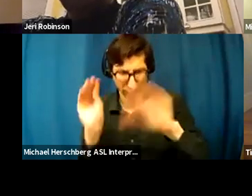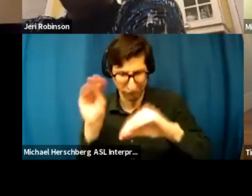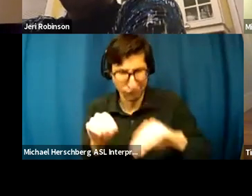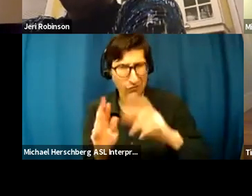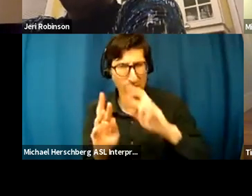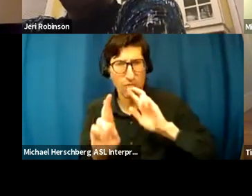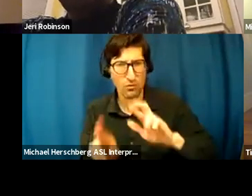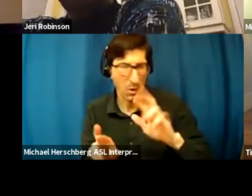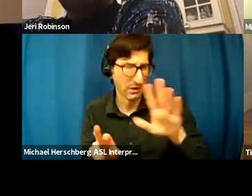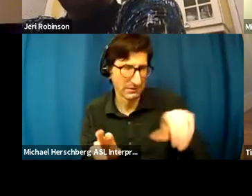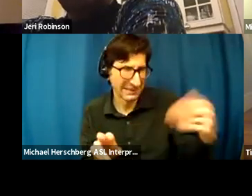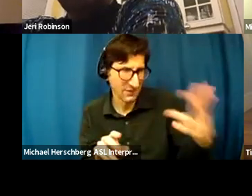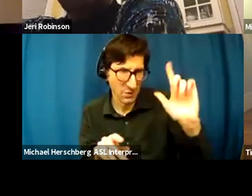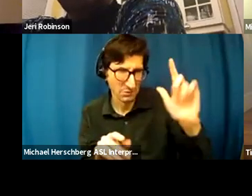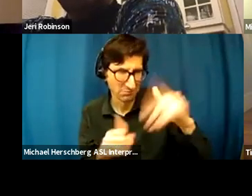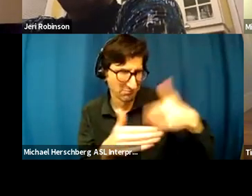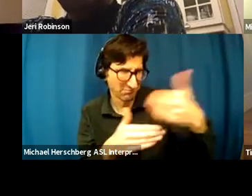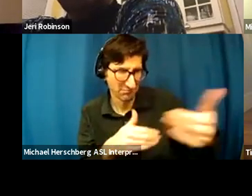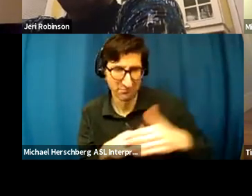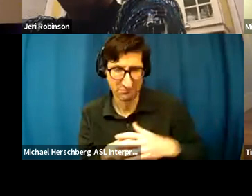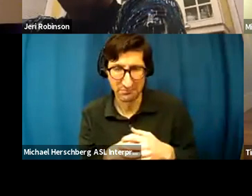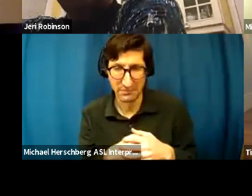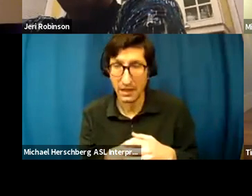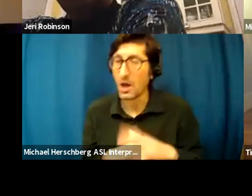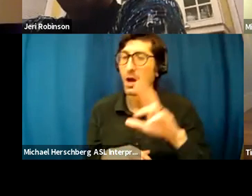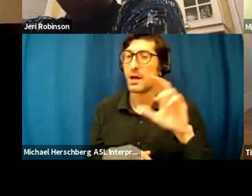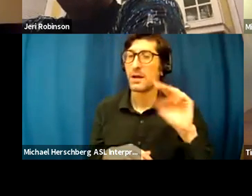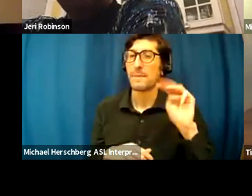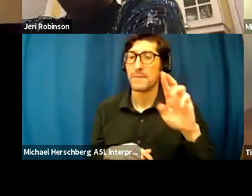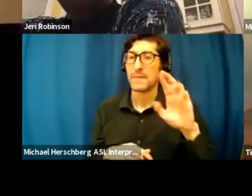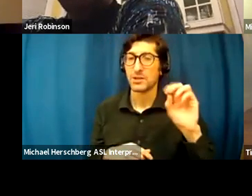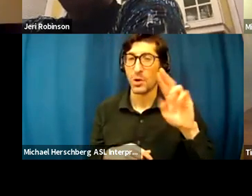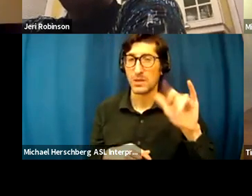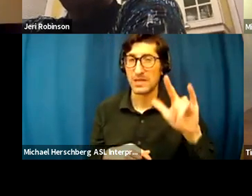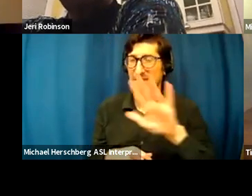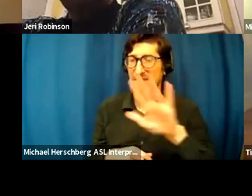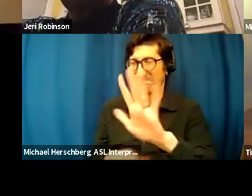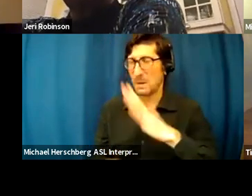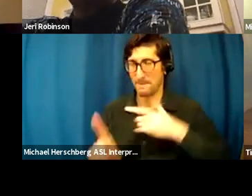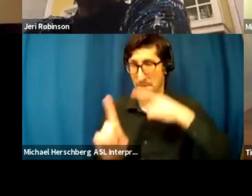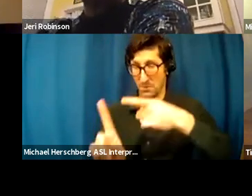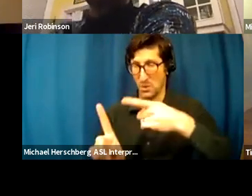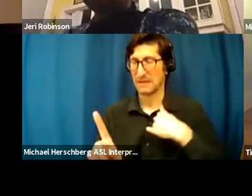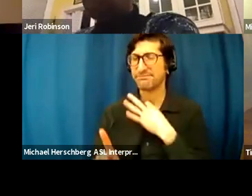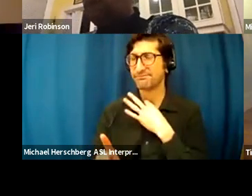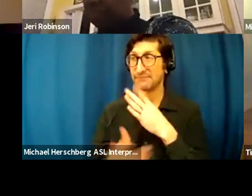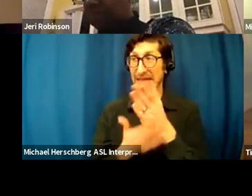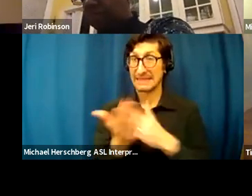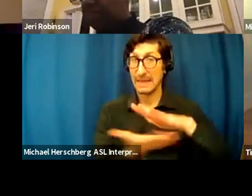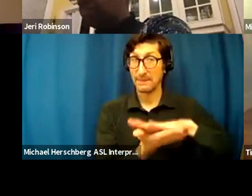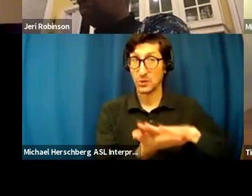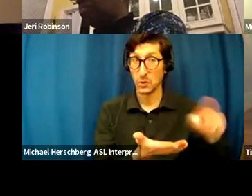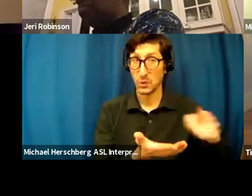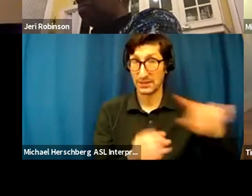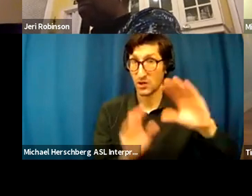Well, no, just mainly if you don't have schools represented, and only because we have tended to use the school committee